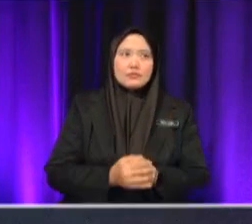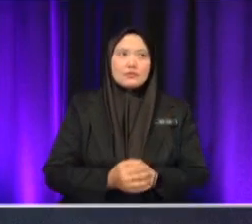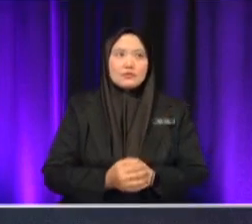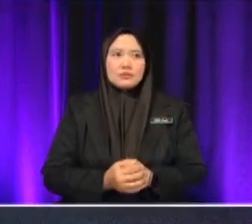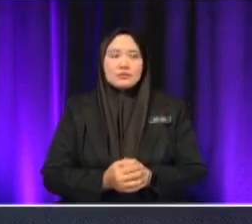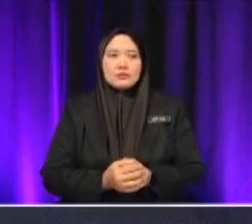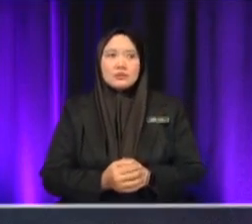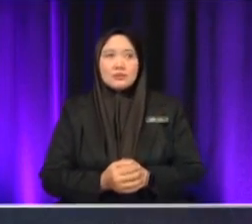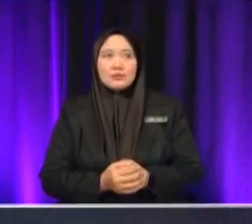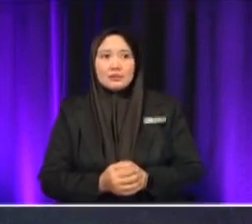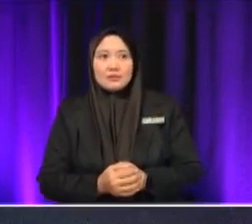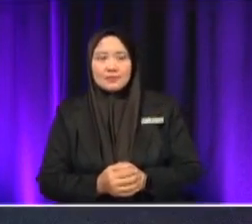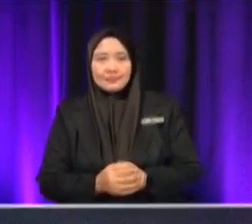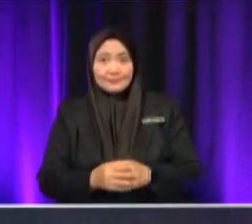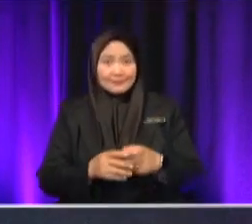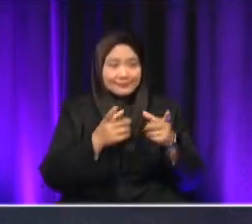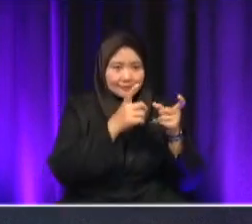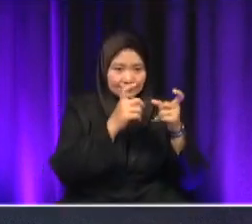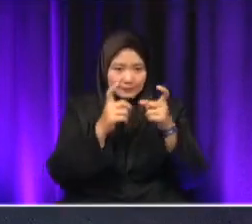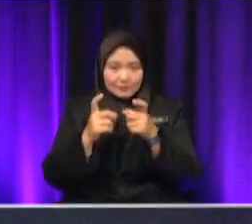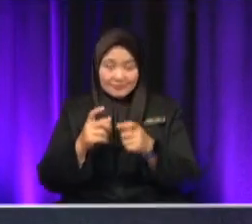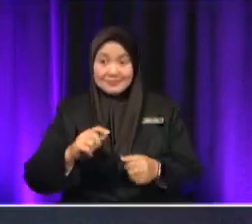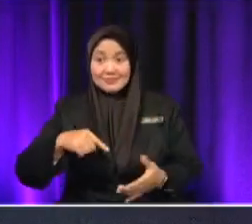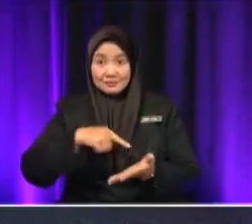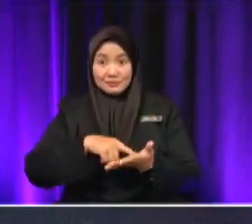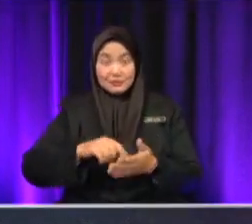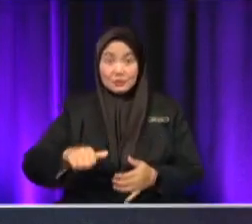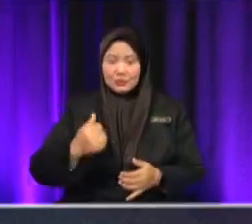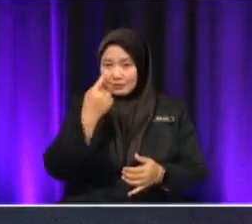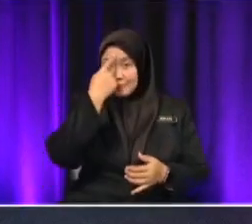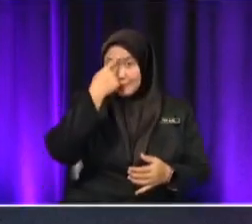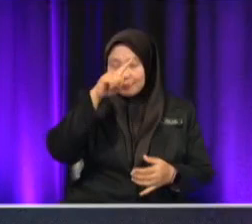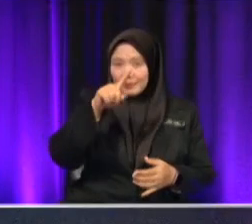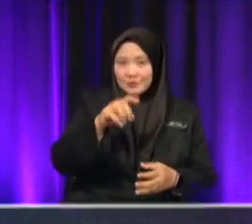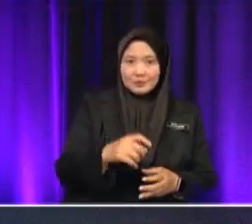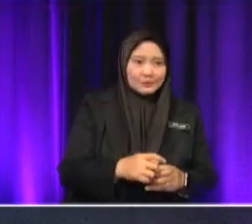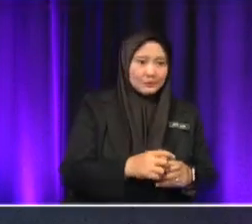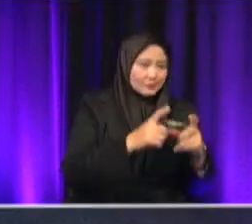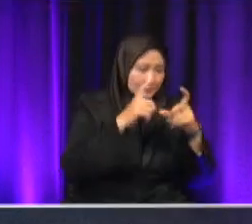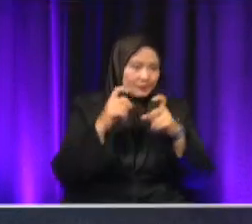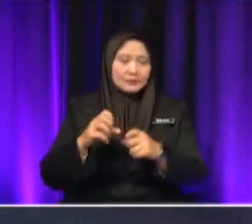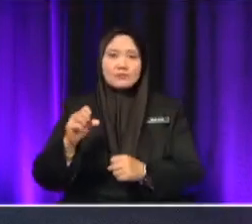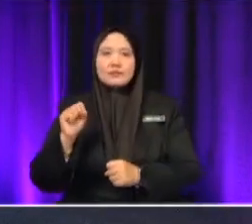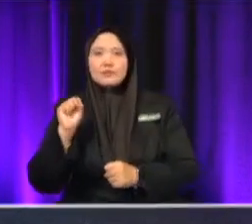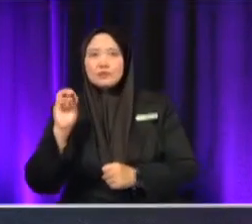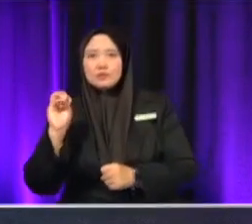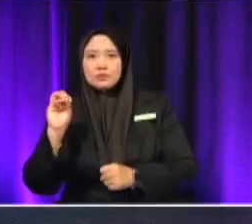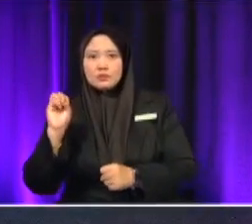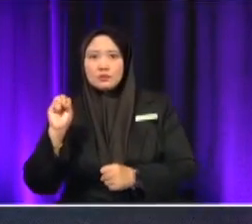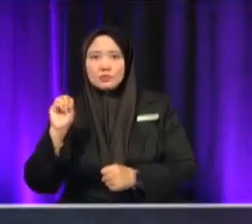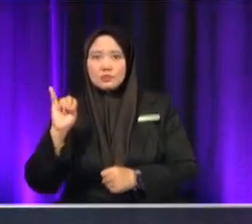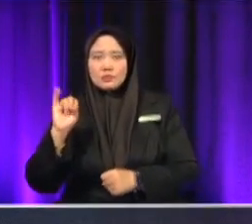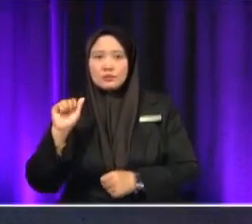Okay. This would be so good for my social media. Okay. Okay, let's do a